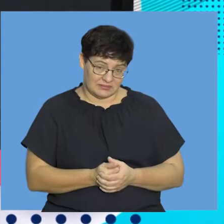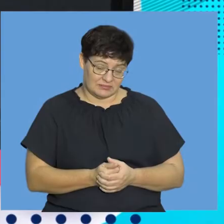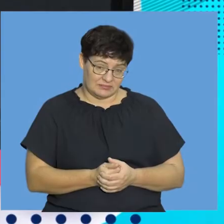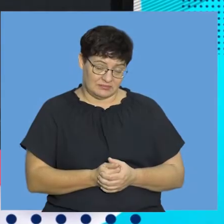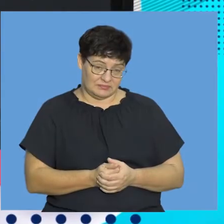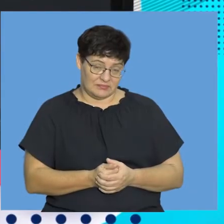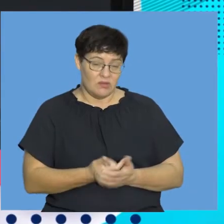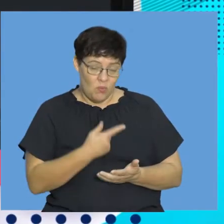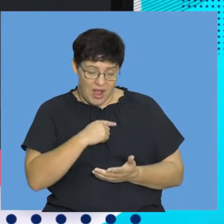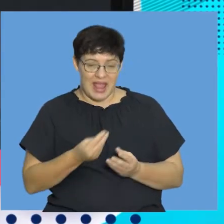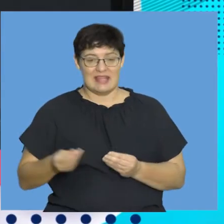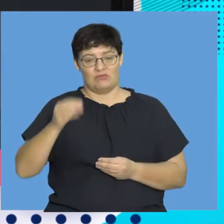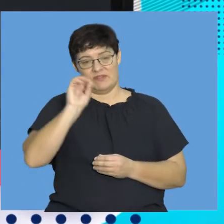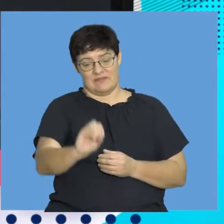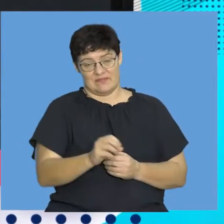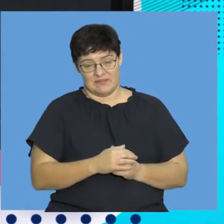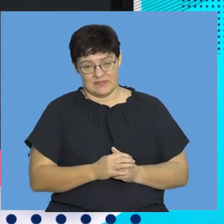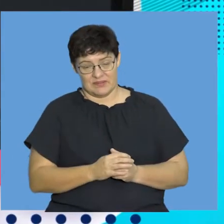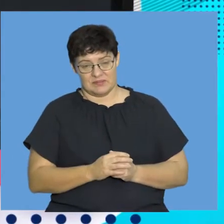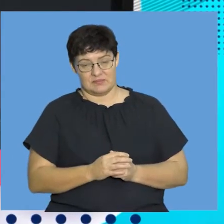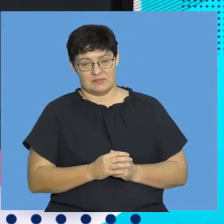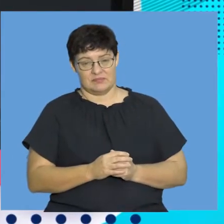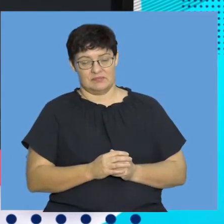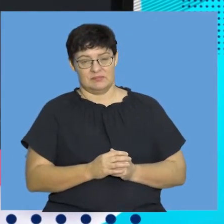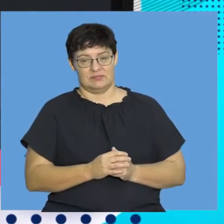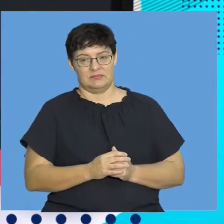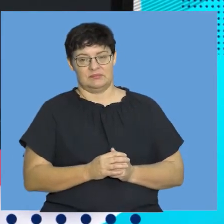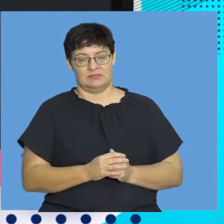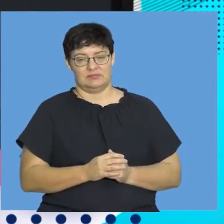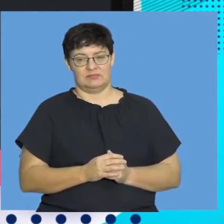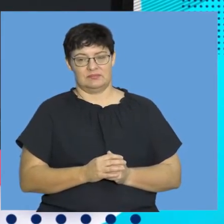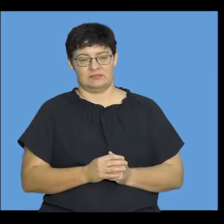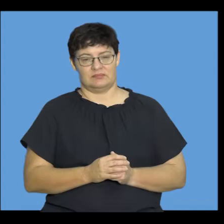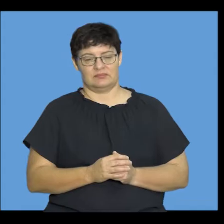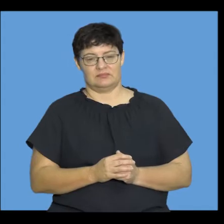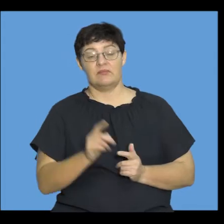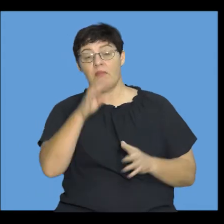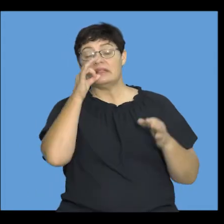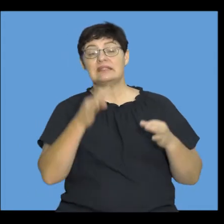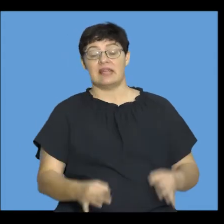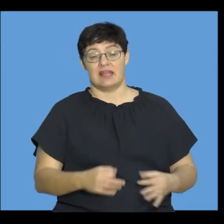No, you're going to have to pay back the loan plus the interest on the loan.